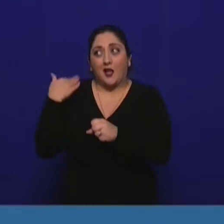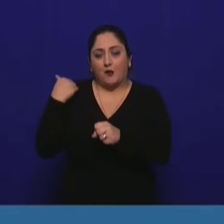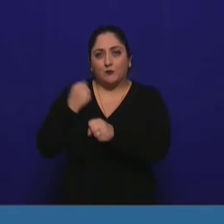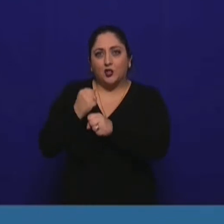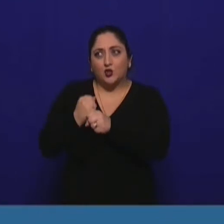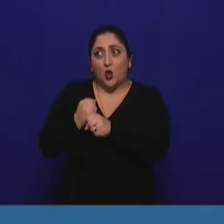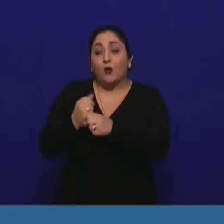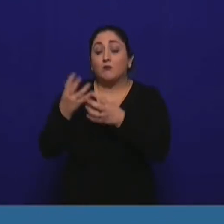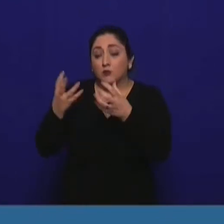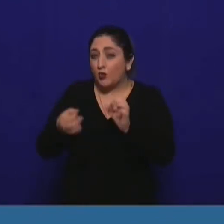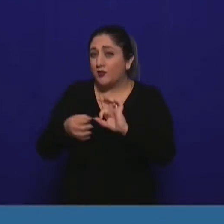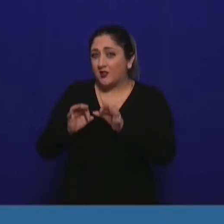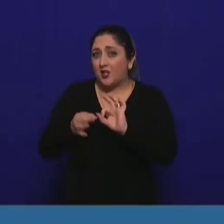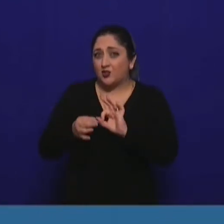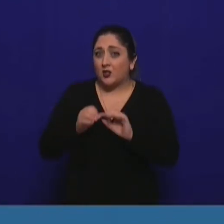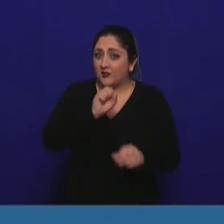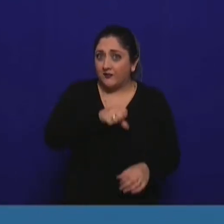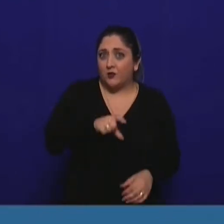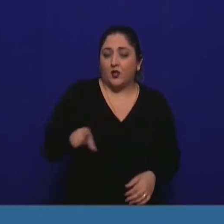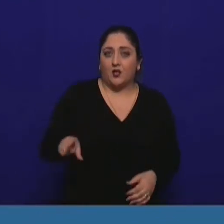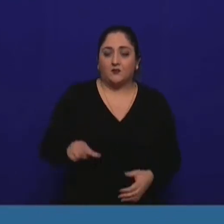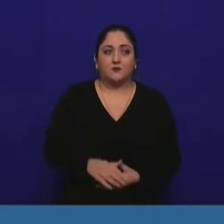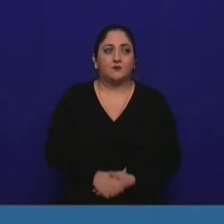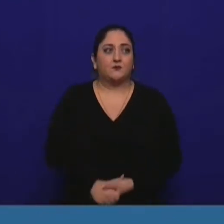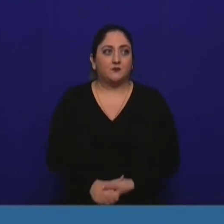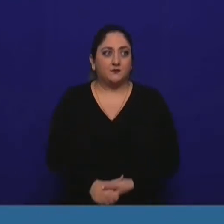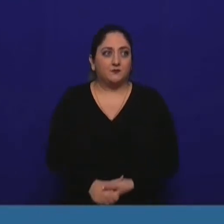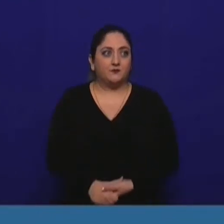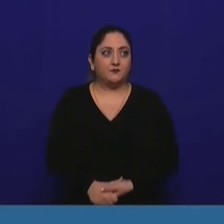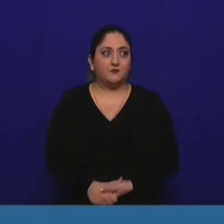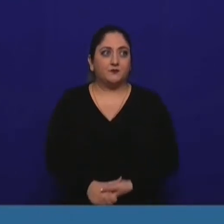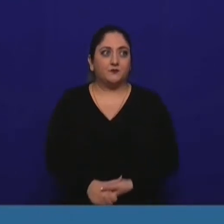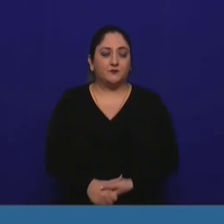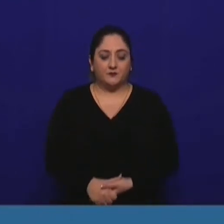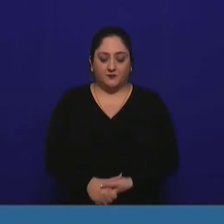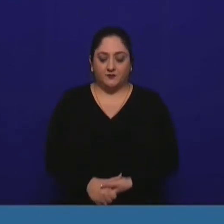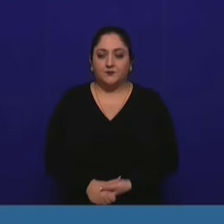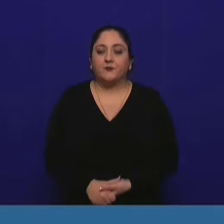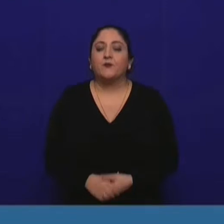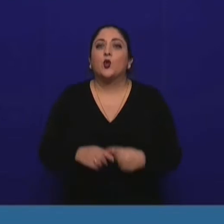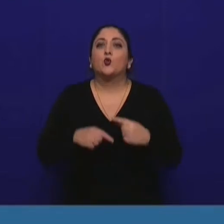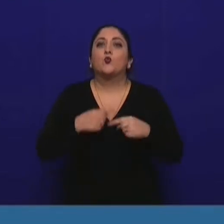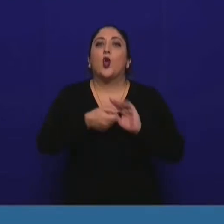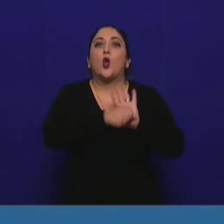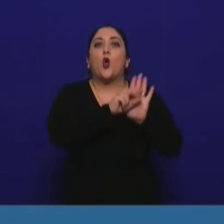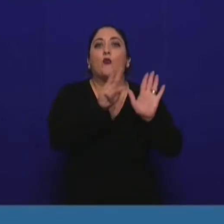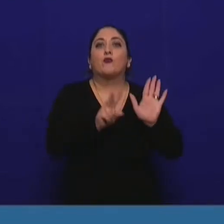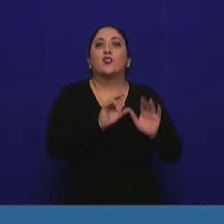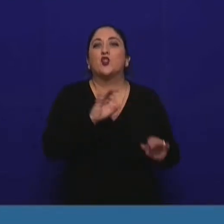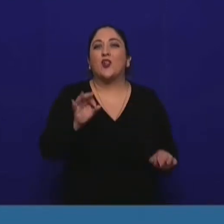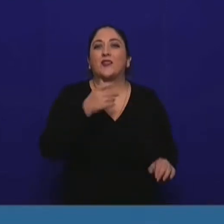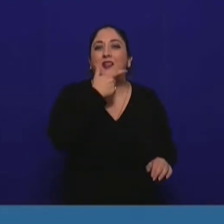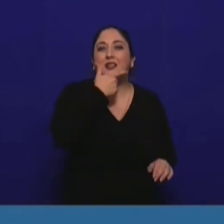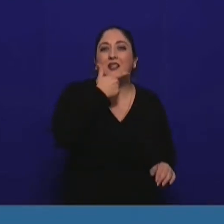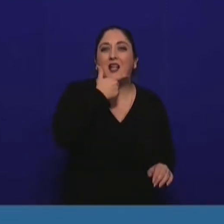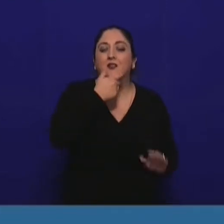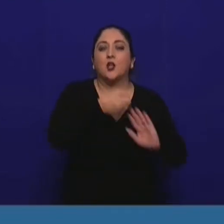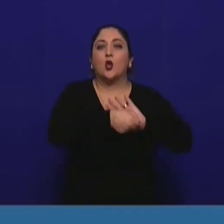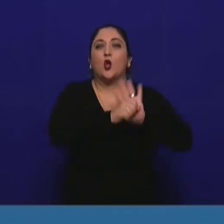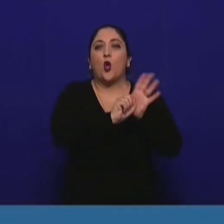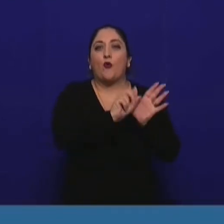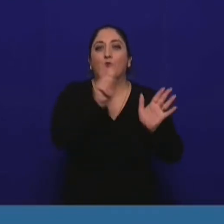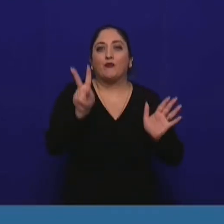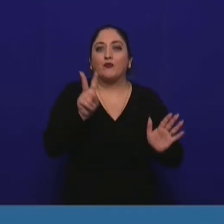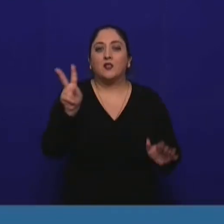l-vaċċin. Grazzi ħafna. Fuq il-varjant, iva, din hija diskussjonijiet li għaddejjin bħalissa għaliex fil-pandemija dejjem